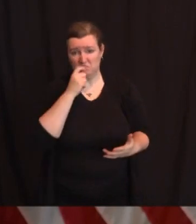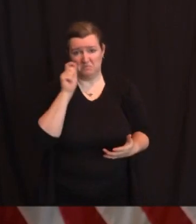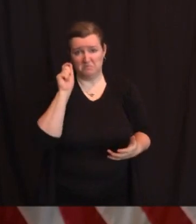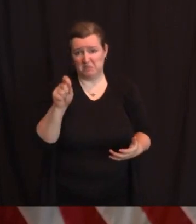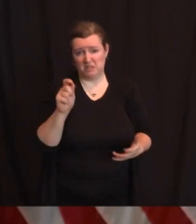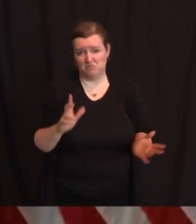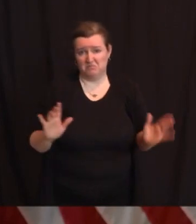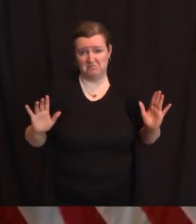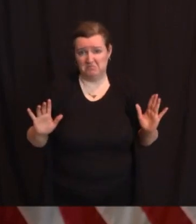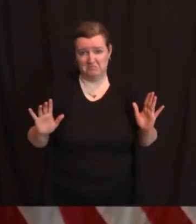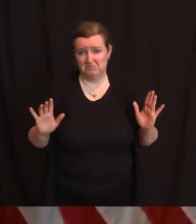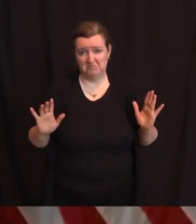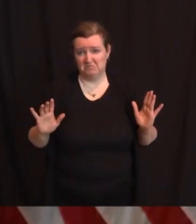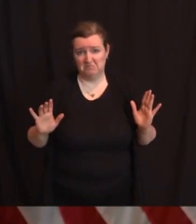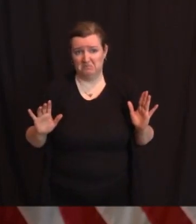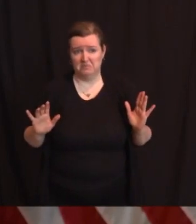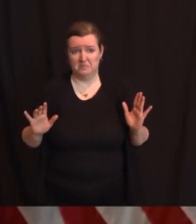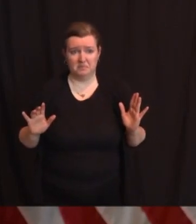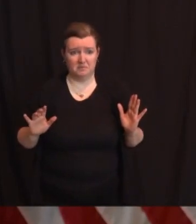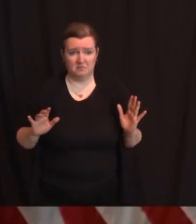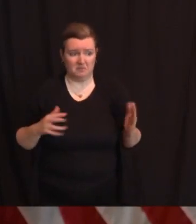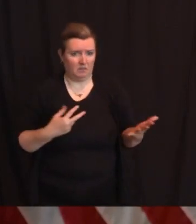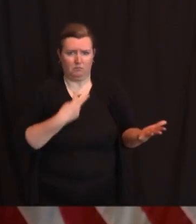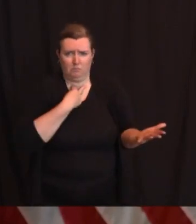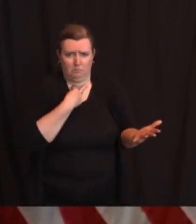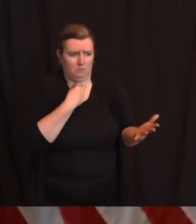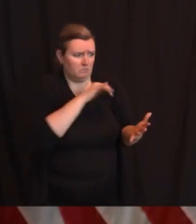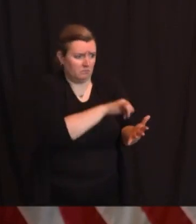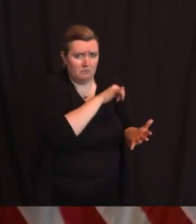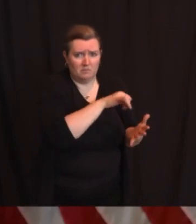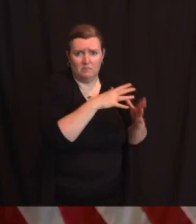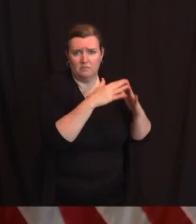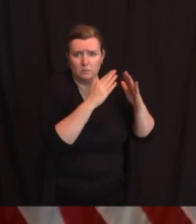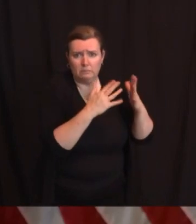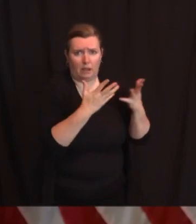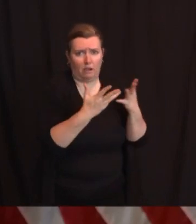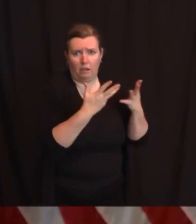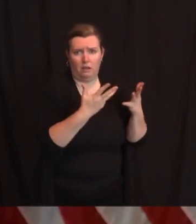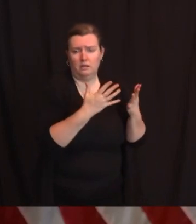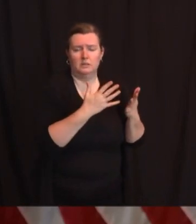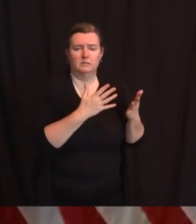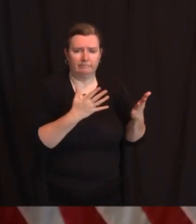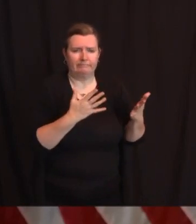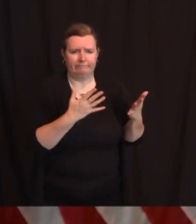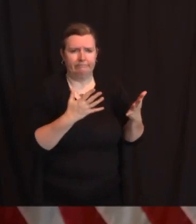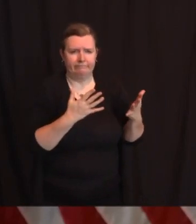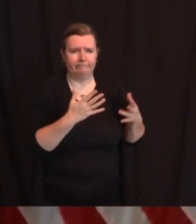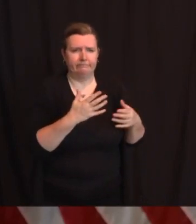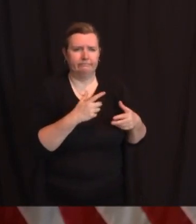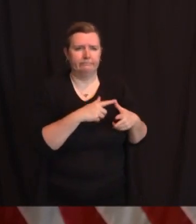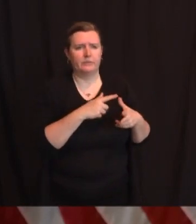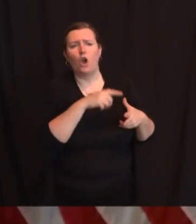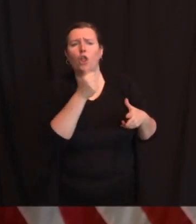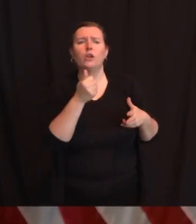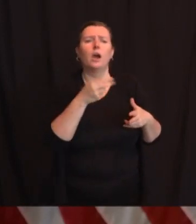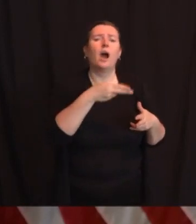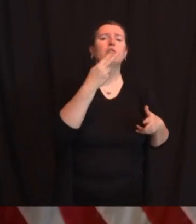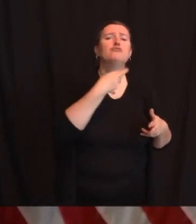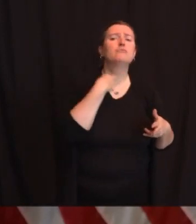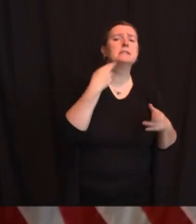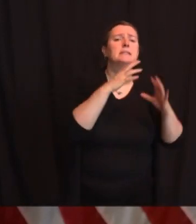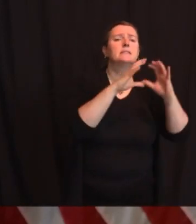are confined to those places. Other vulnerable communities would have a similar attribute. I don't think we